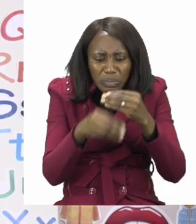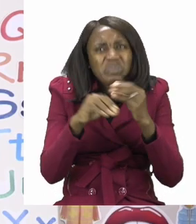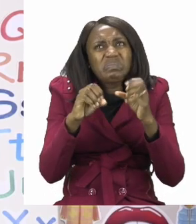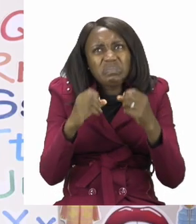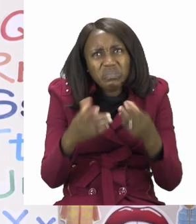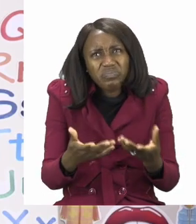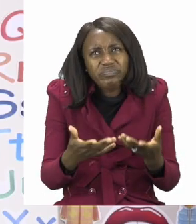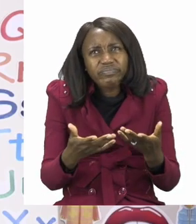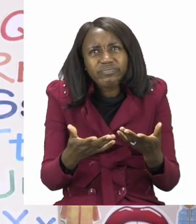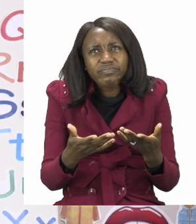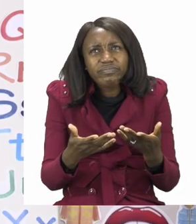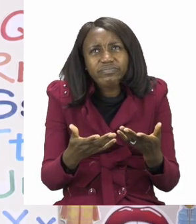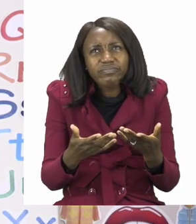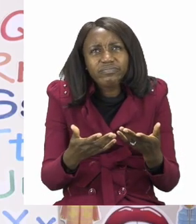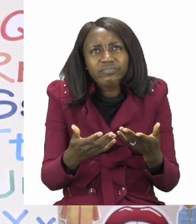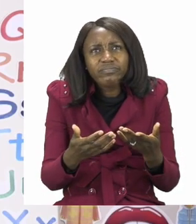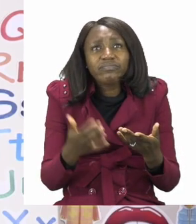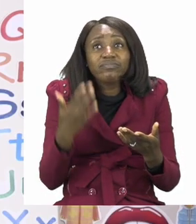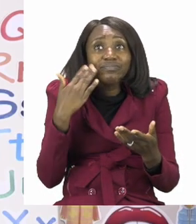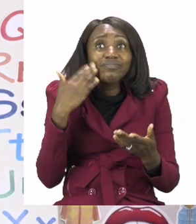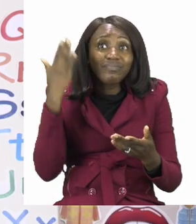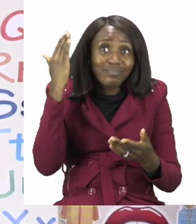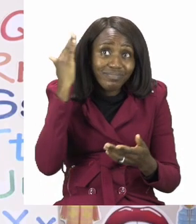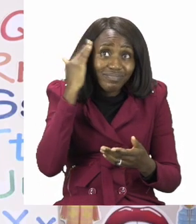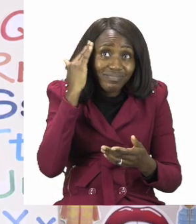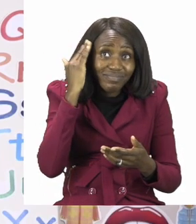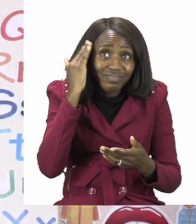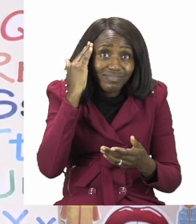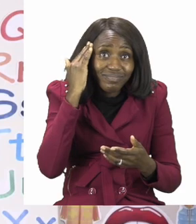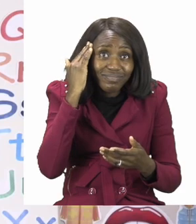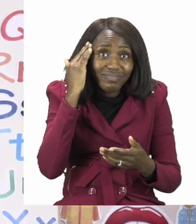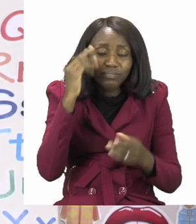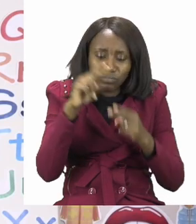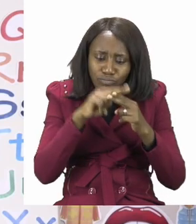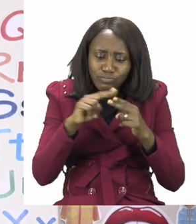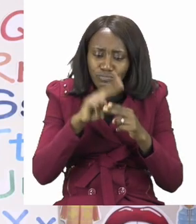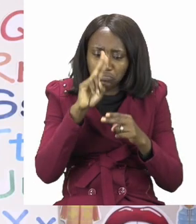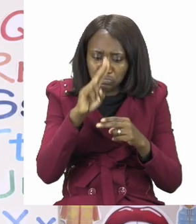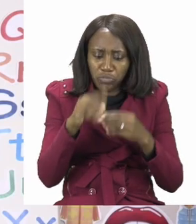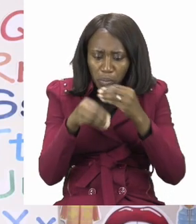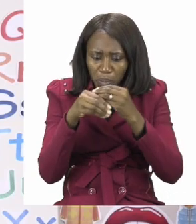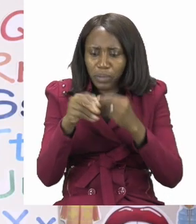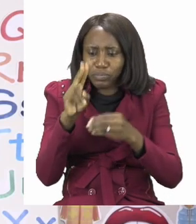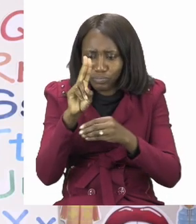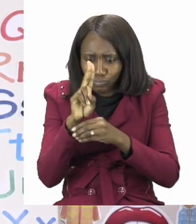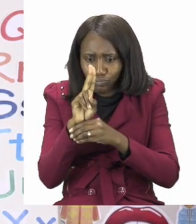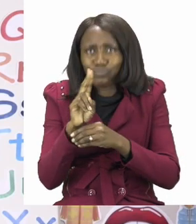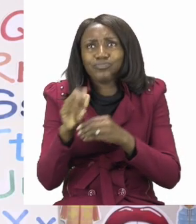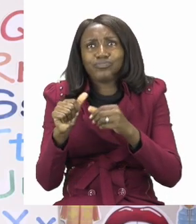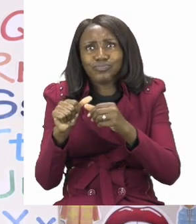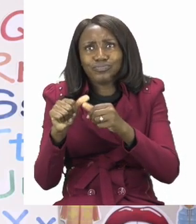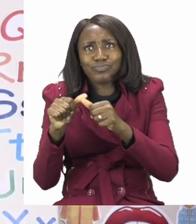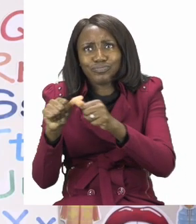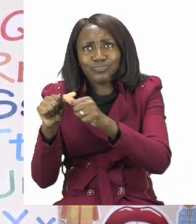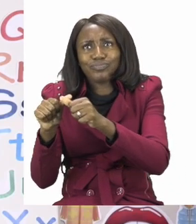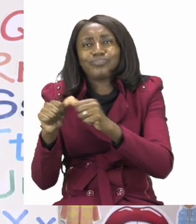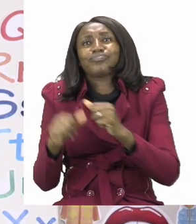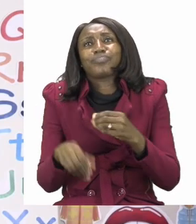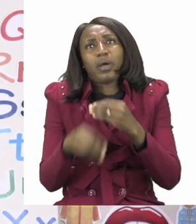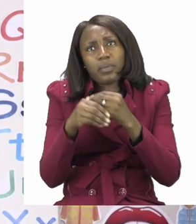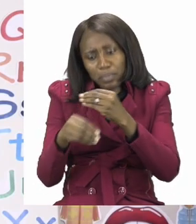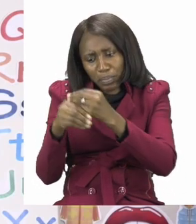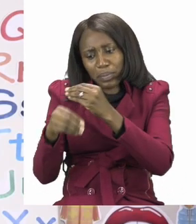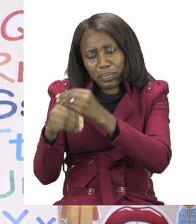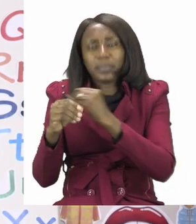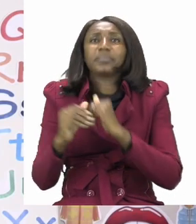here. Then from there, you can use those numbers to try and fill in the rest of the